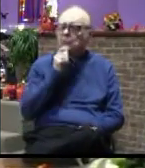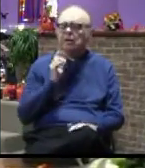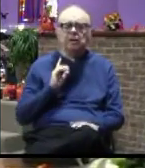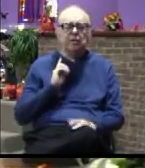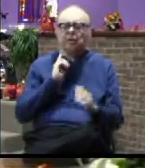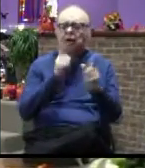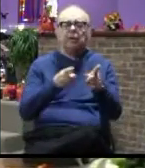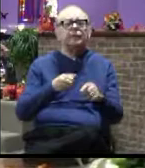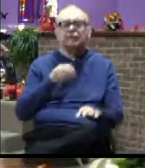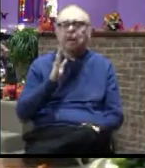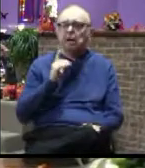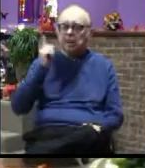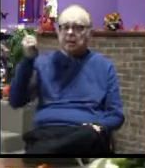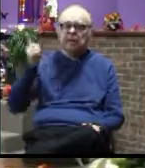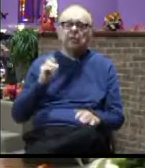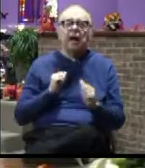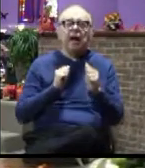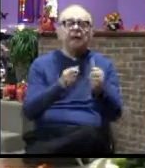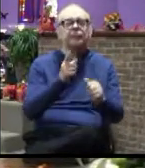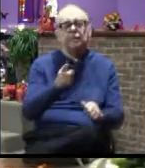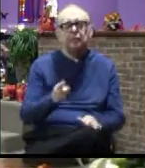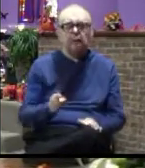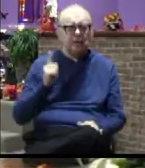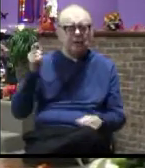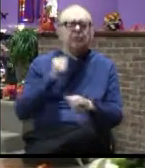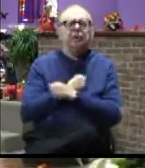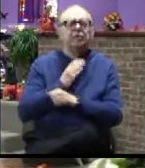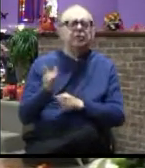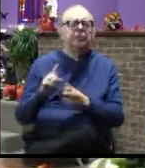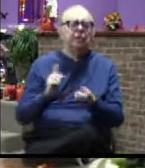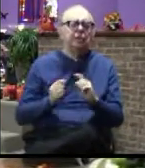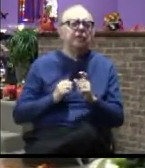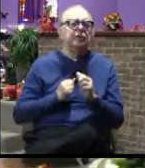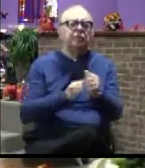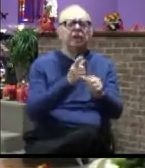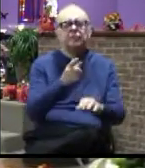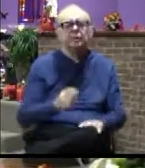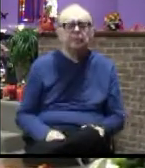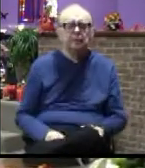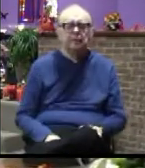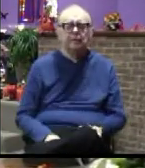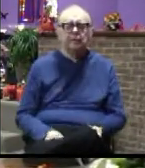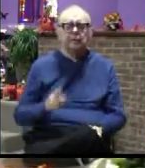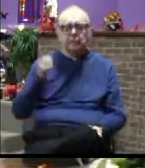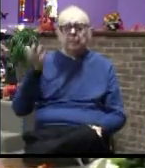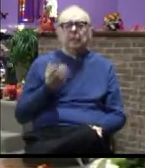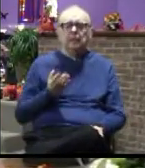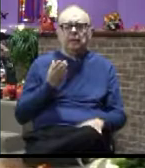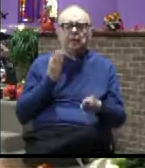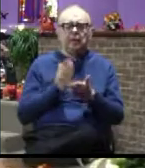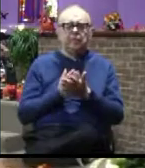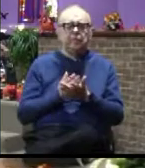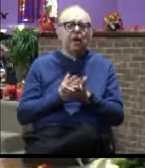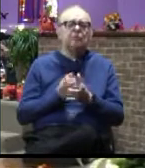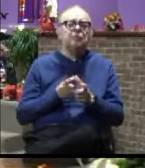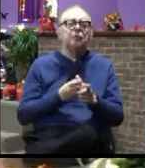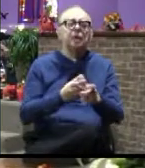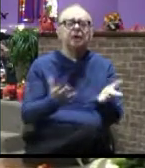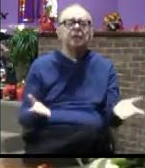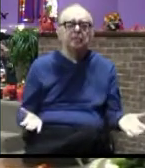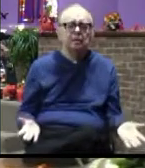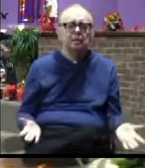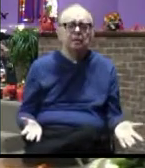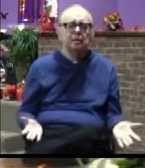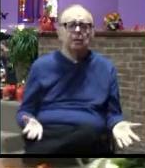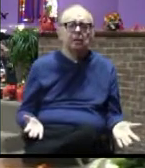You don't have to pursue him. He's pursuing you. He loves you. He's chasing you. And he wants you to stop running.